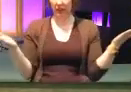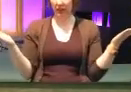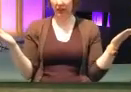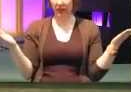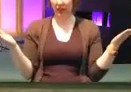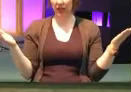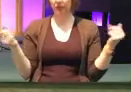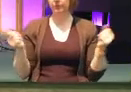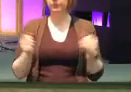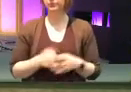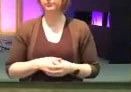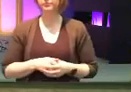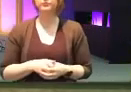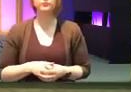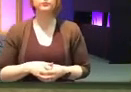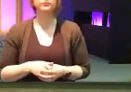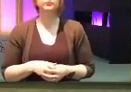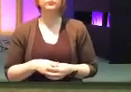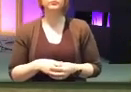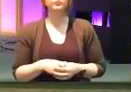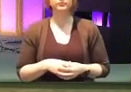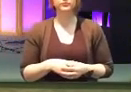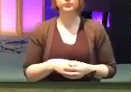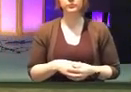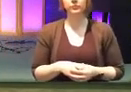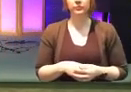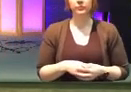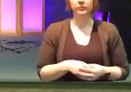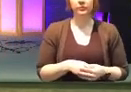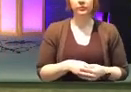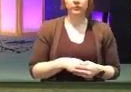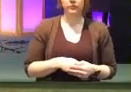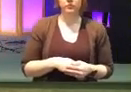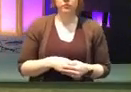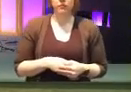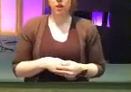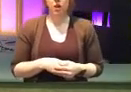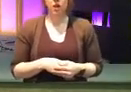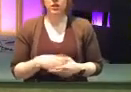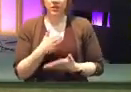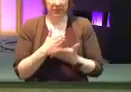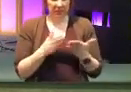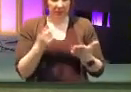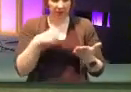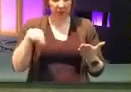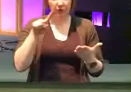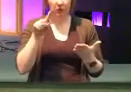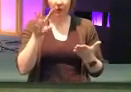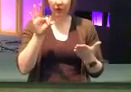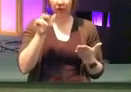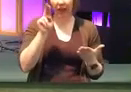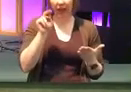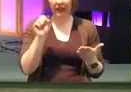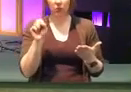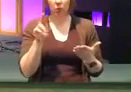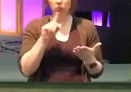Some of you are maybe fans or enjoy